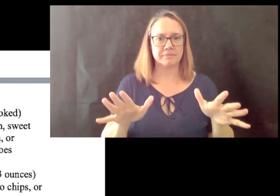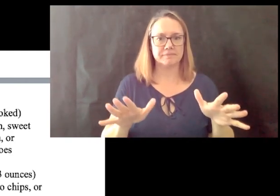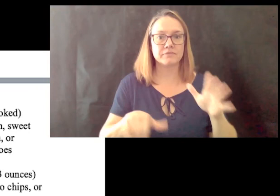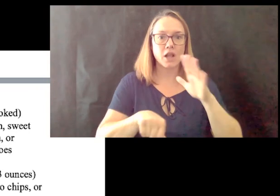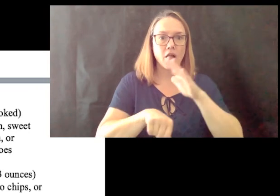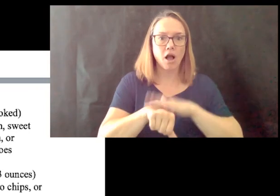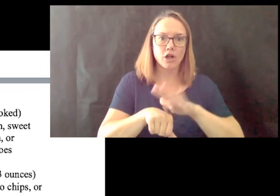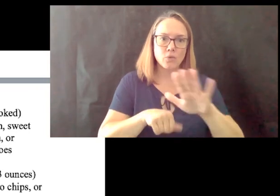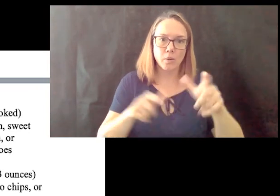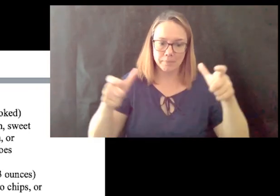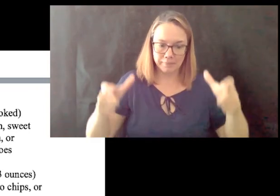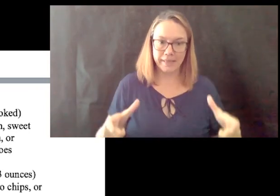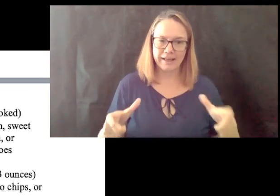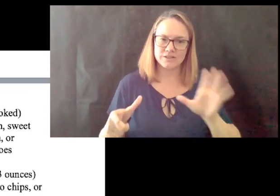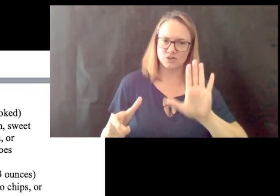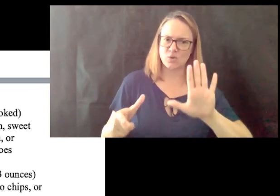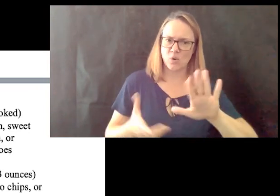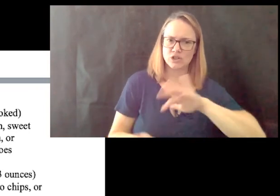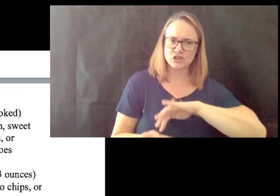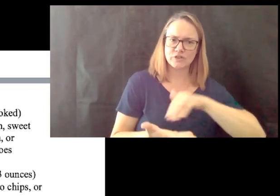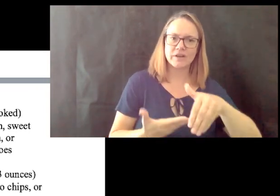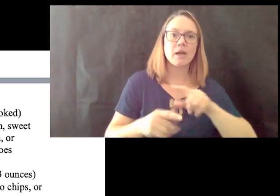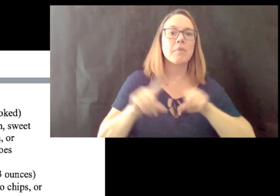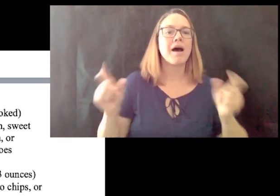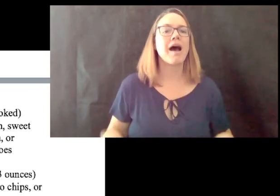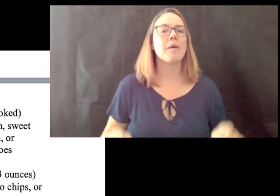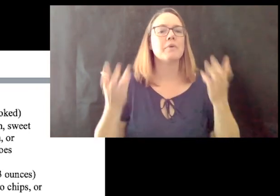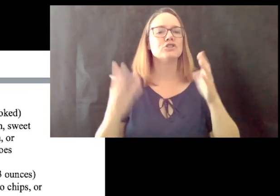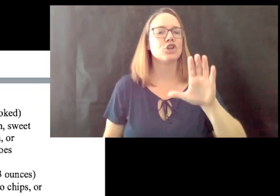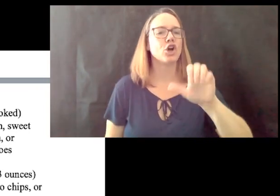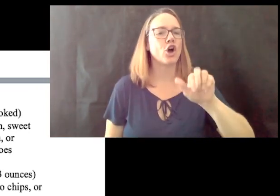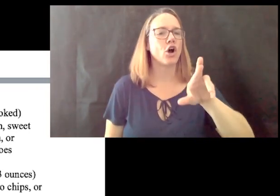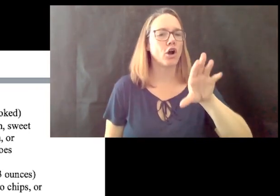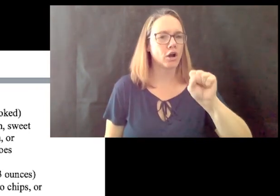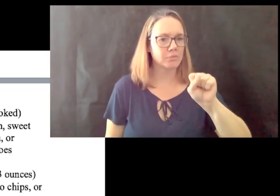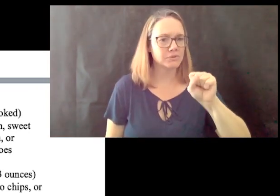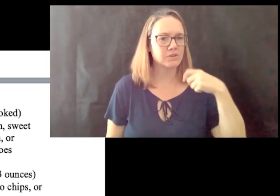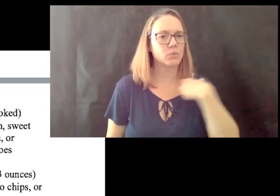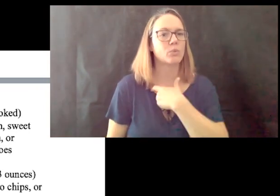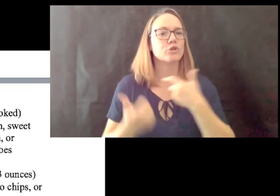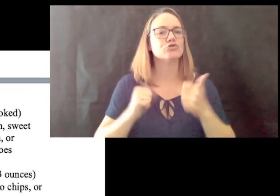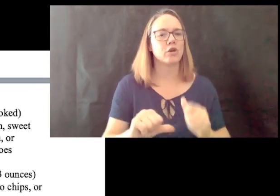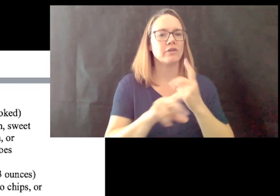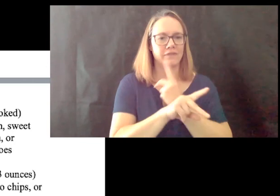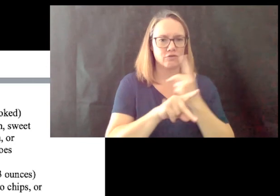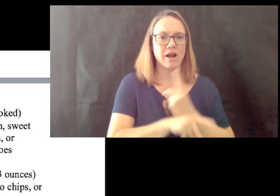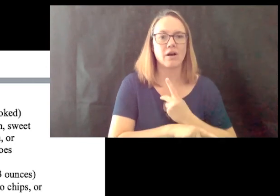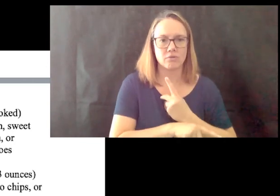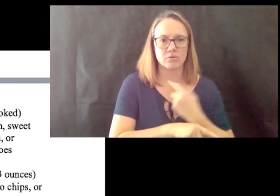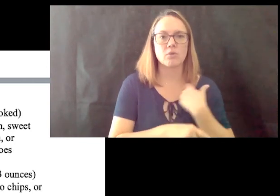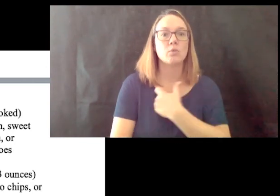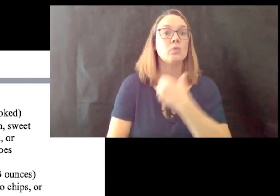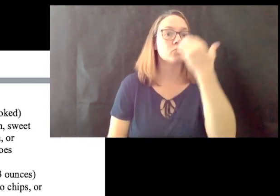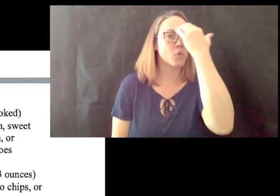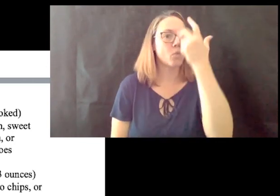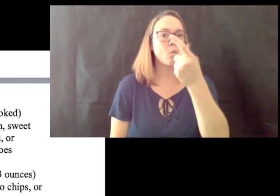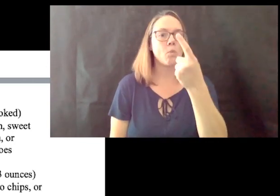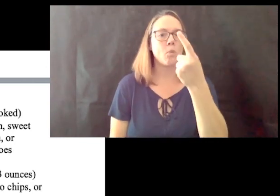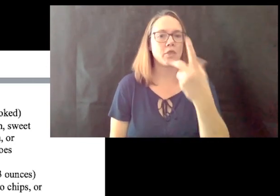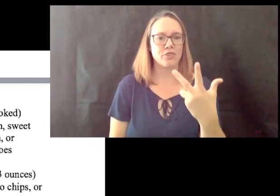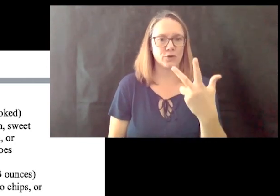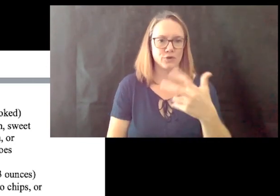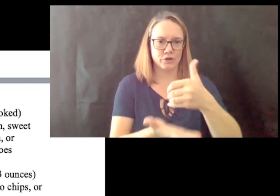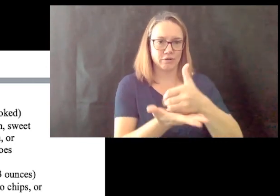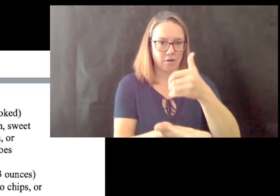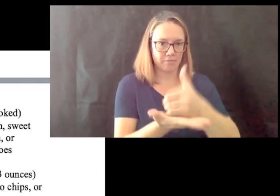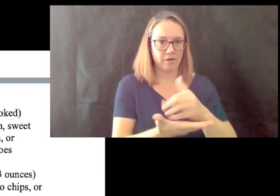have on your plate is your serving, but how many servings of carbohydrates are there? That's what we're trying to figure out. And we know that one third cup